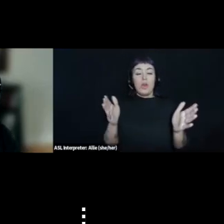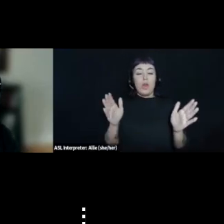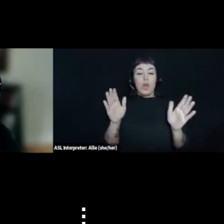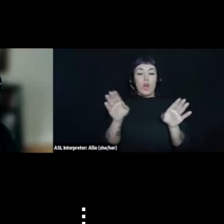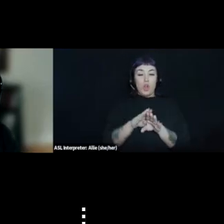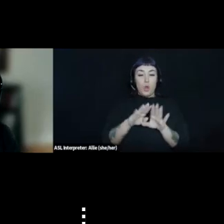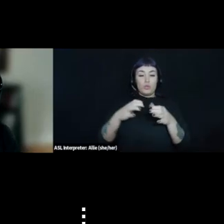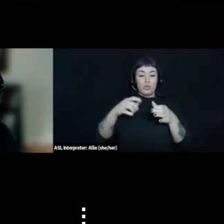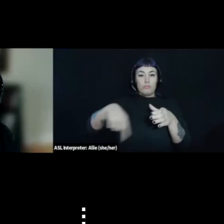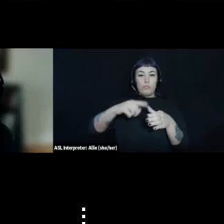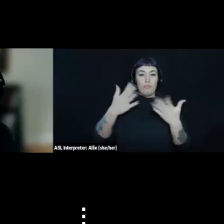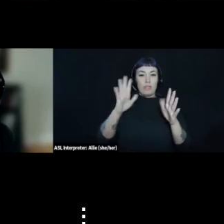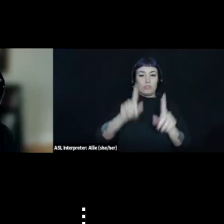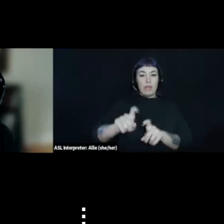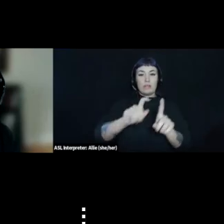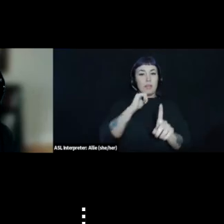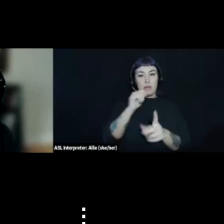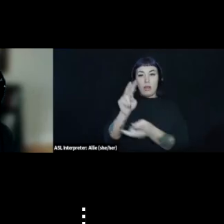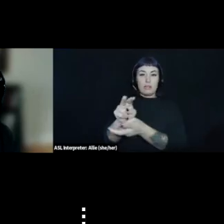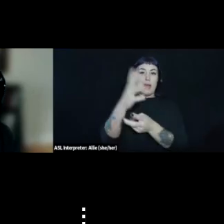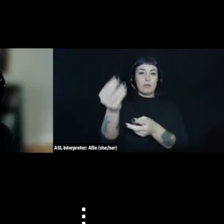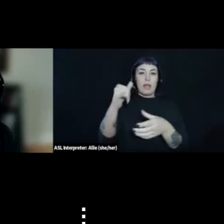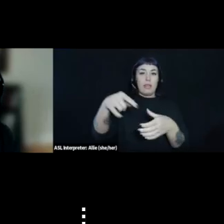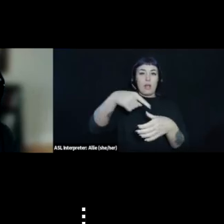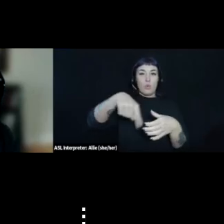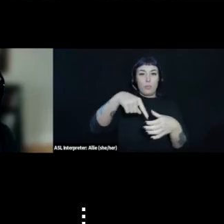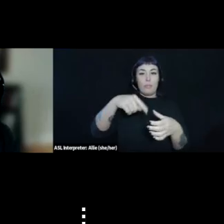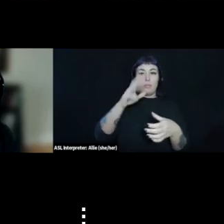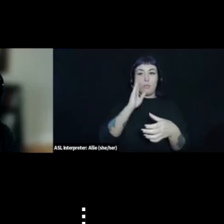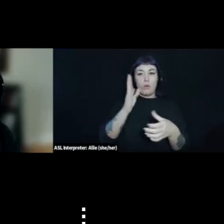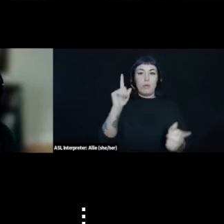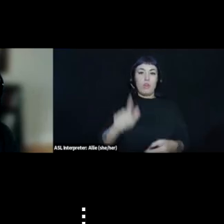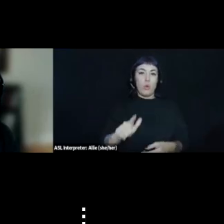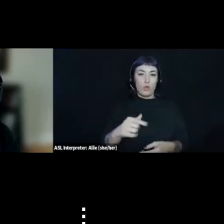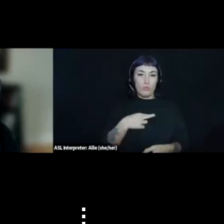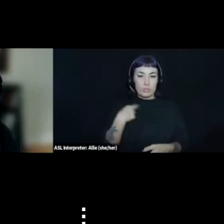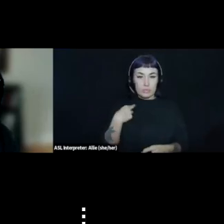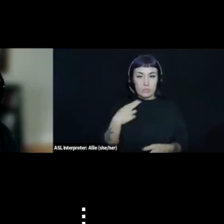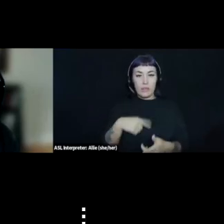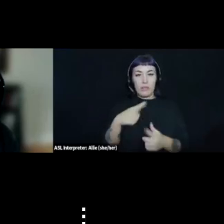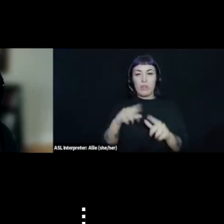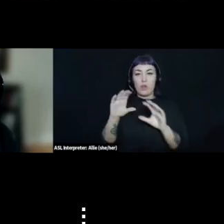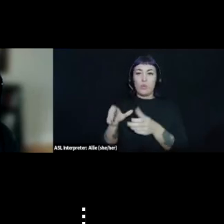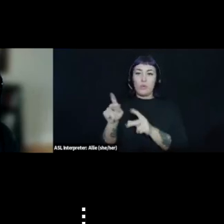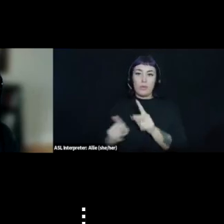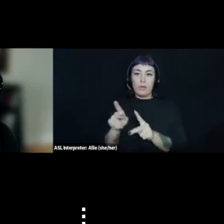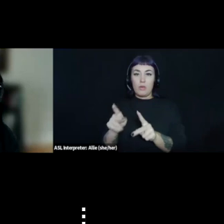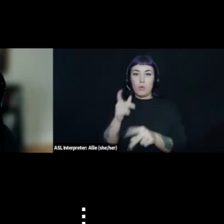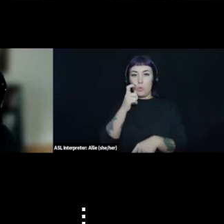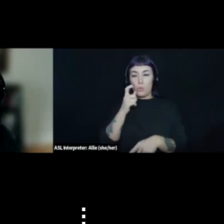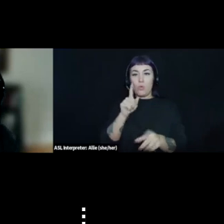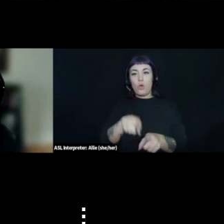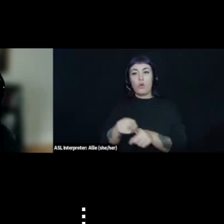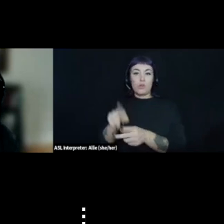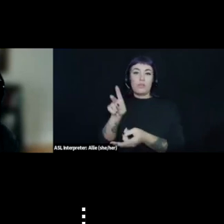been tested and is not having sex outside that group is going to be lower risk than a group of people who are also